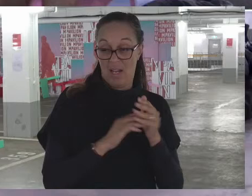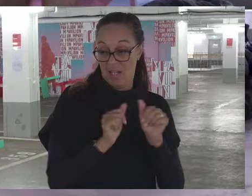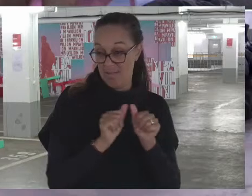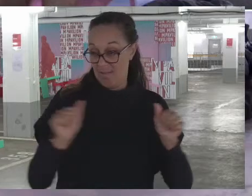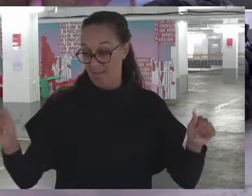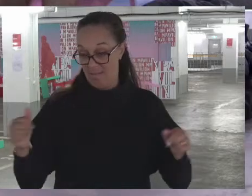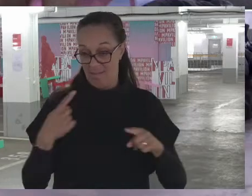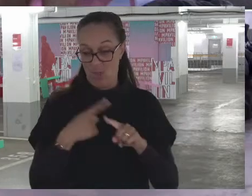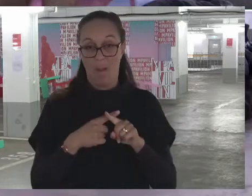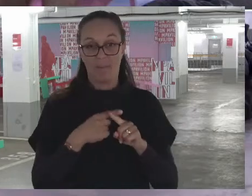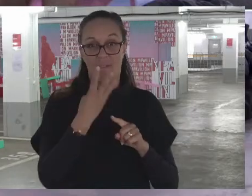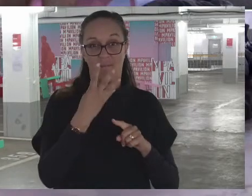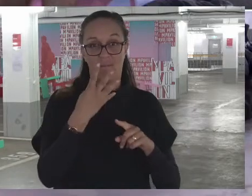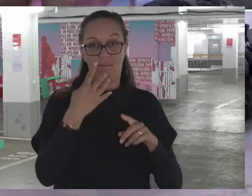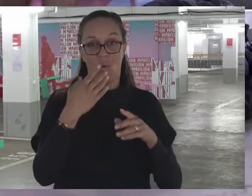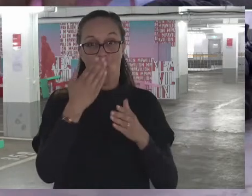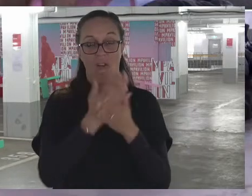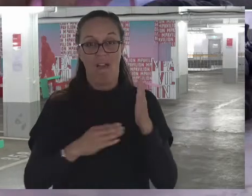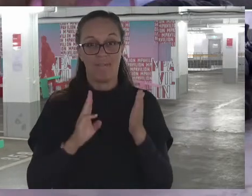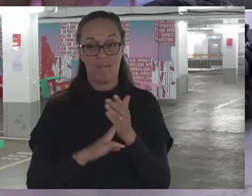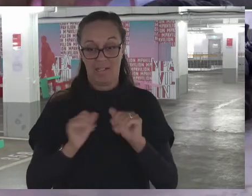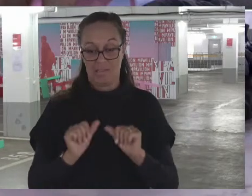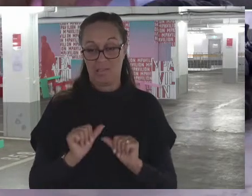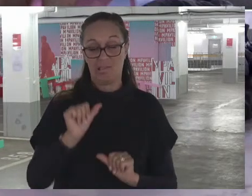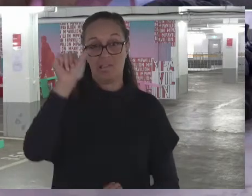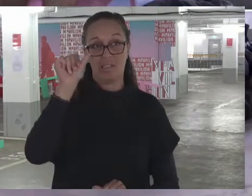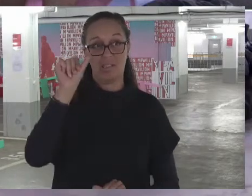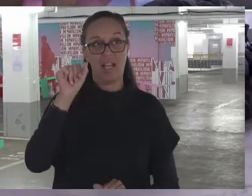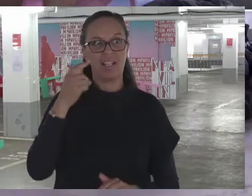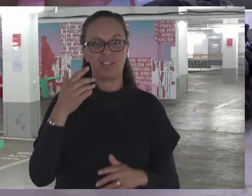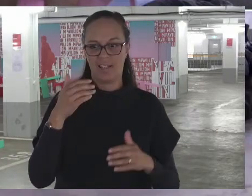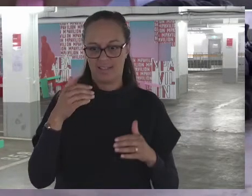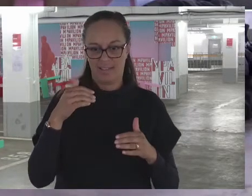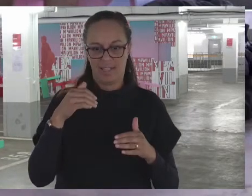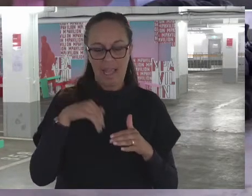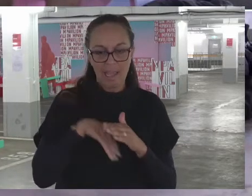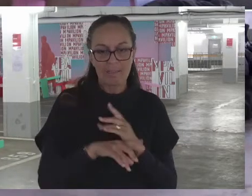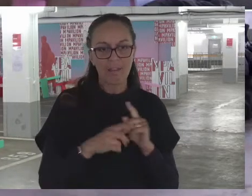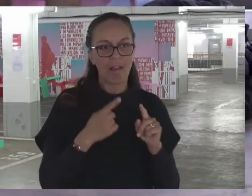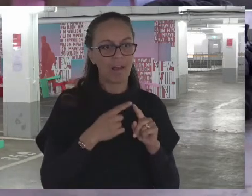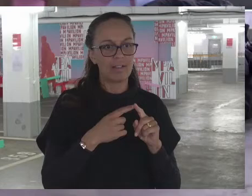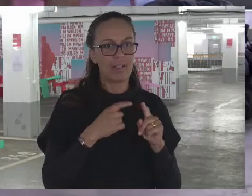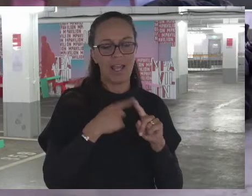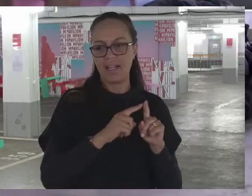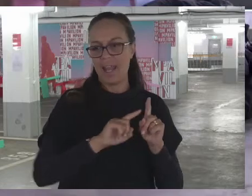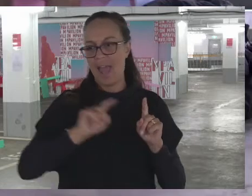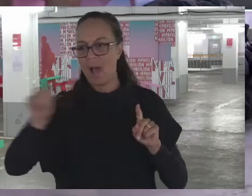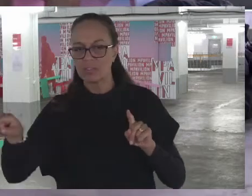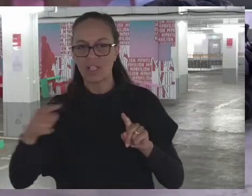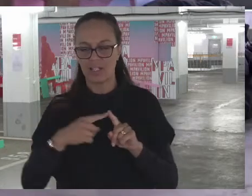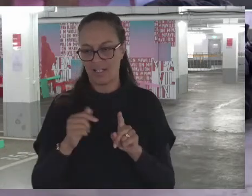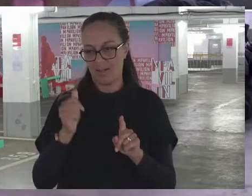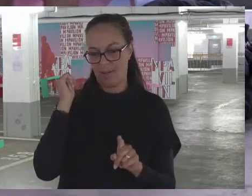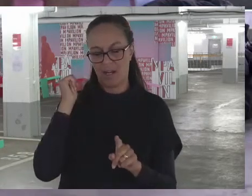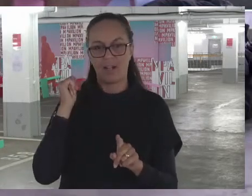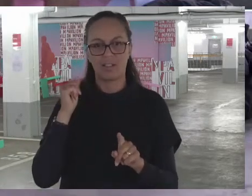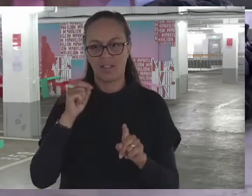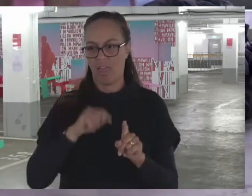meters, and it's inside, outside, and there's a vitrine behind.